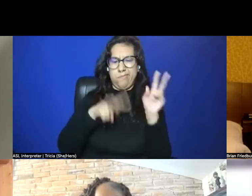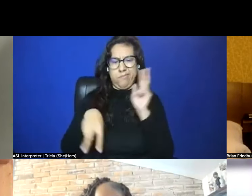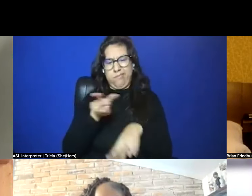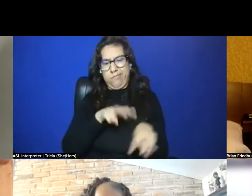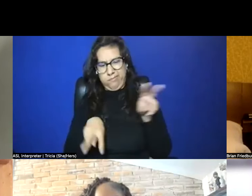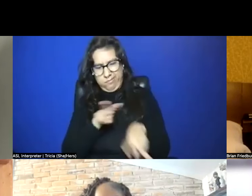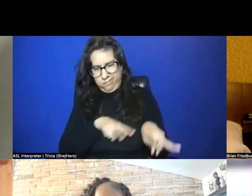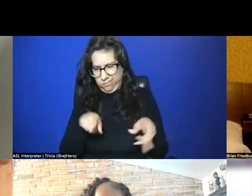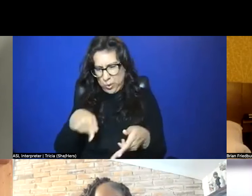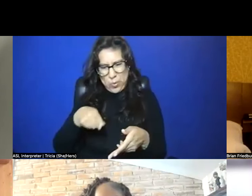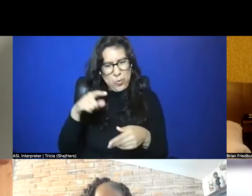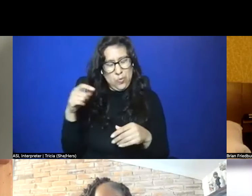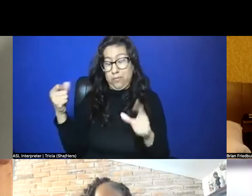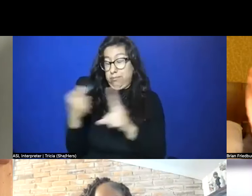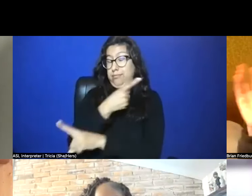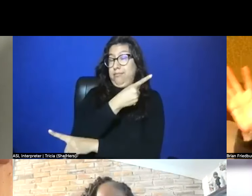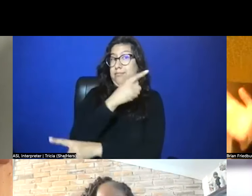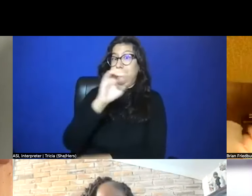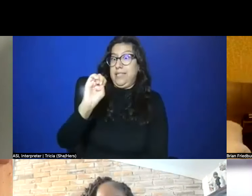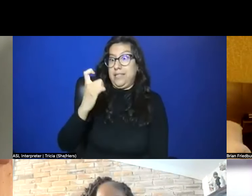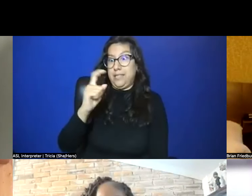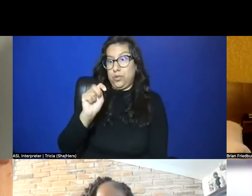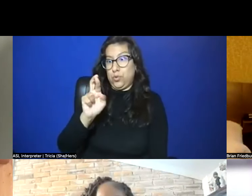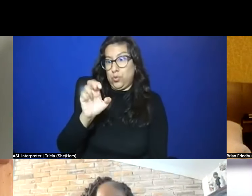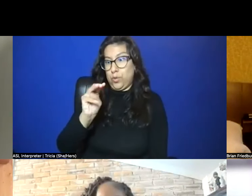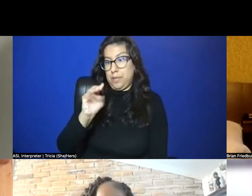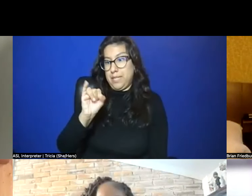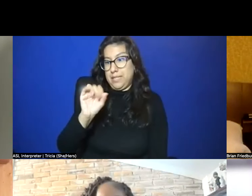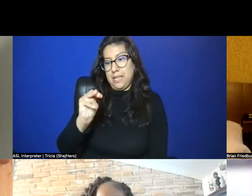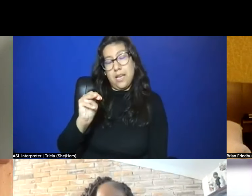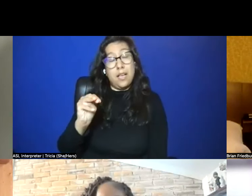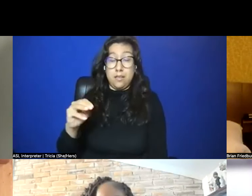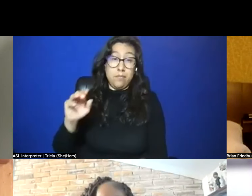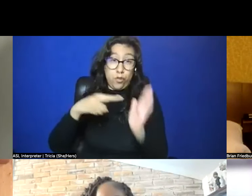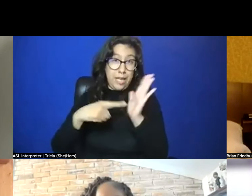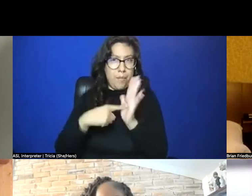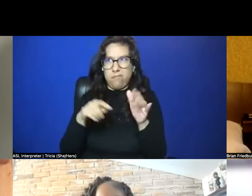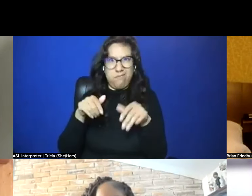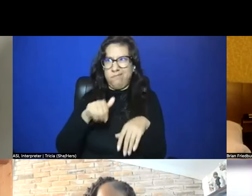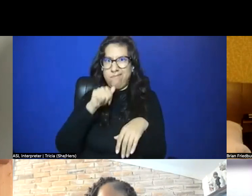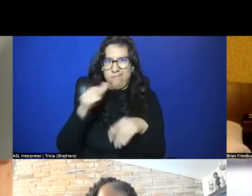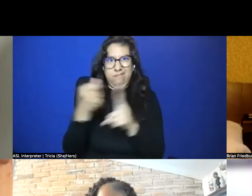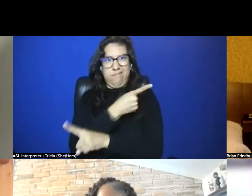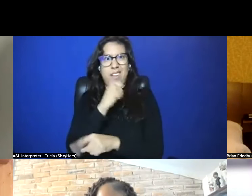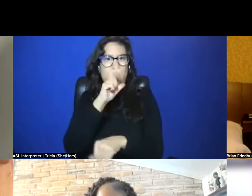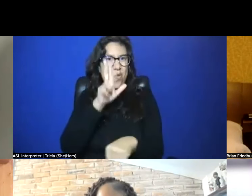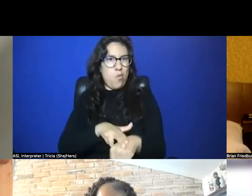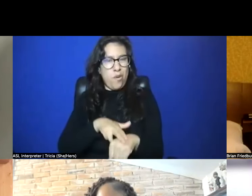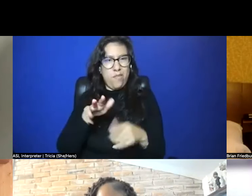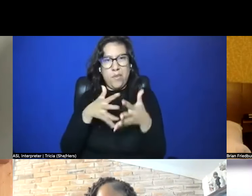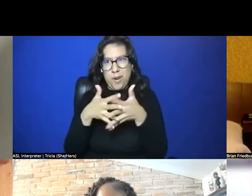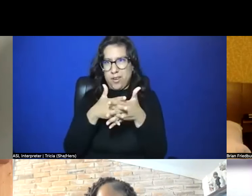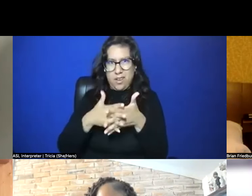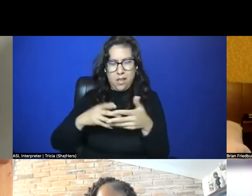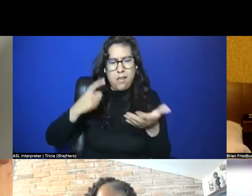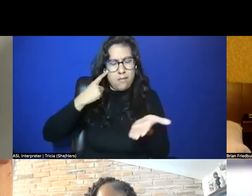coded as extremism, i.e. things that aren't normal for America, after years of studying the movements, it became clear and clear that this is